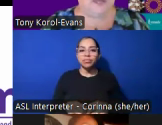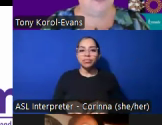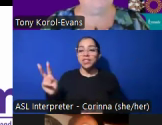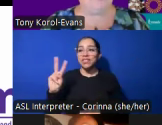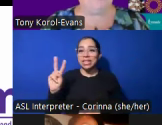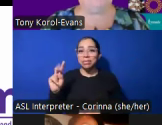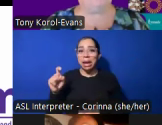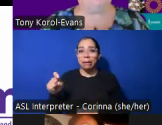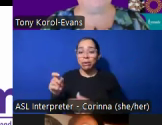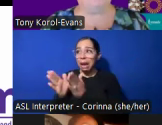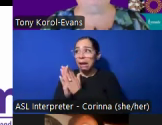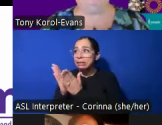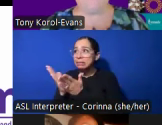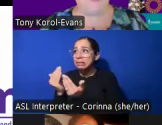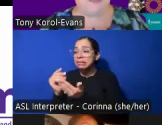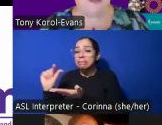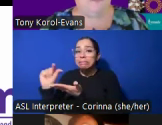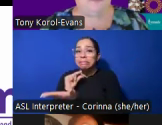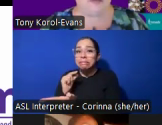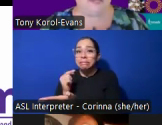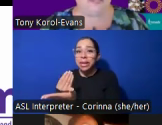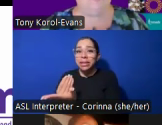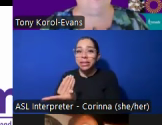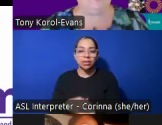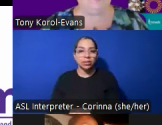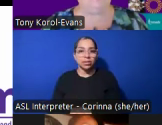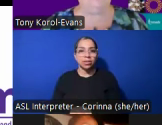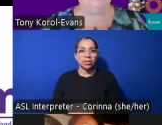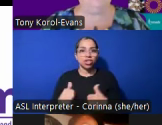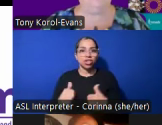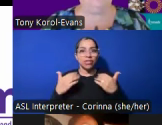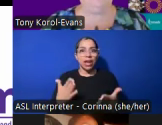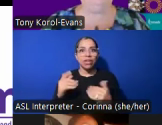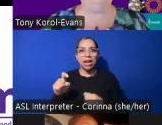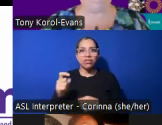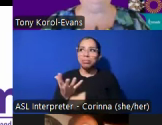money, making the survivor beg for money, right?